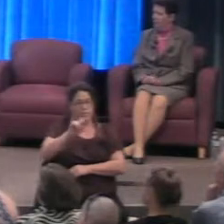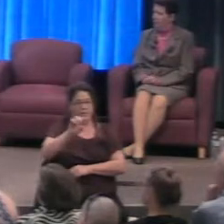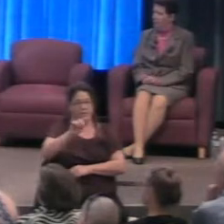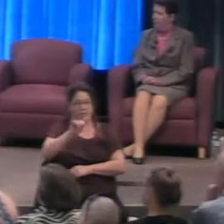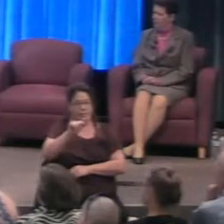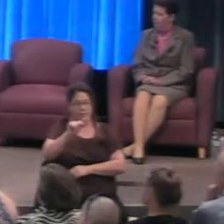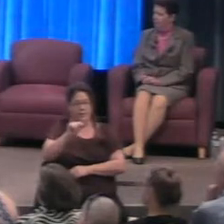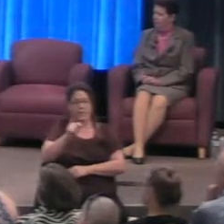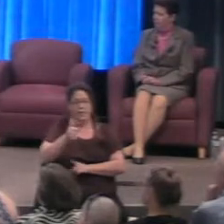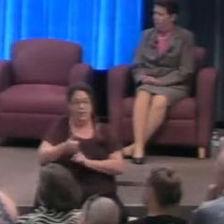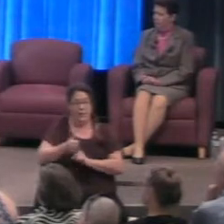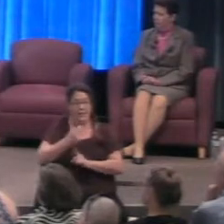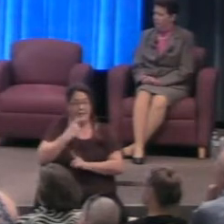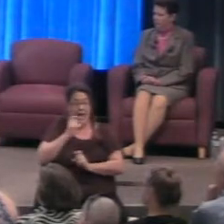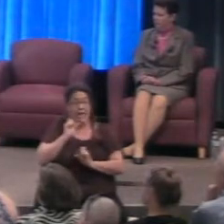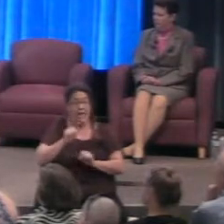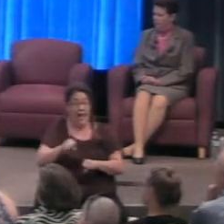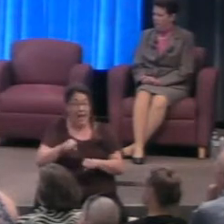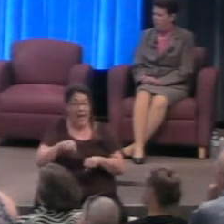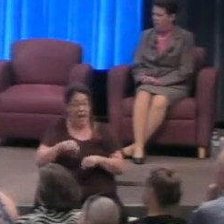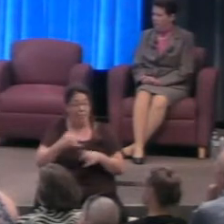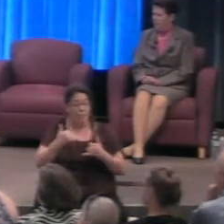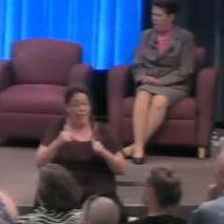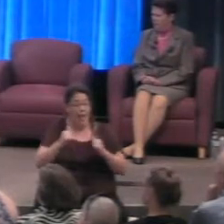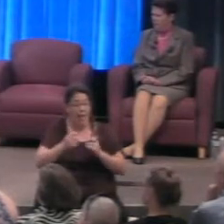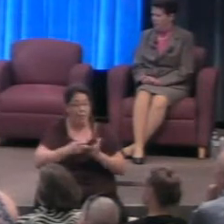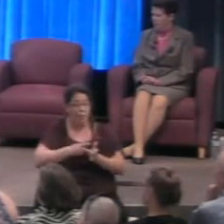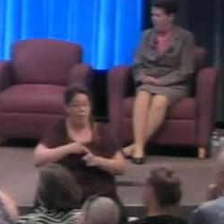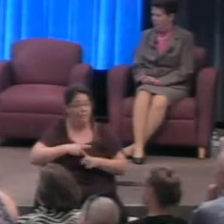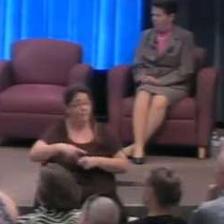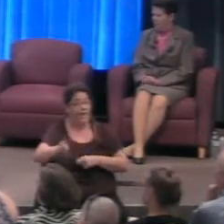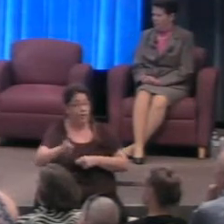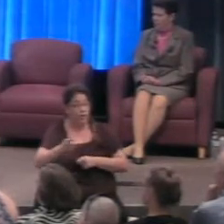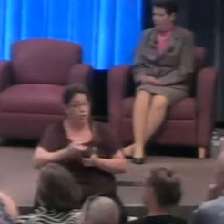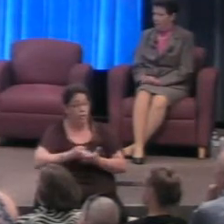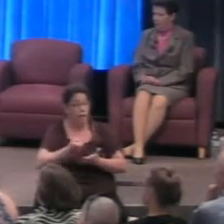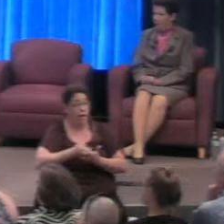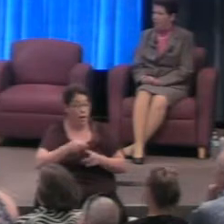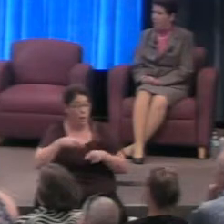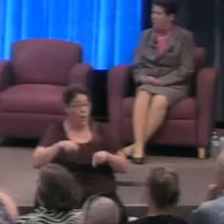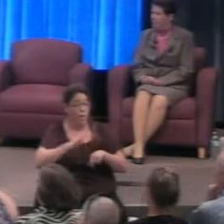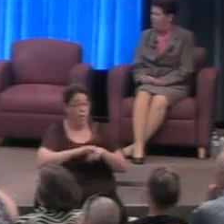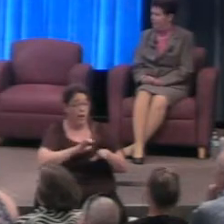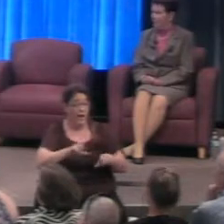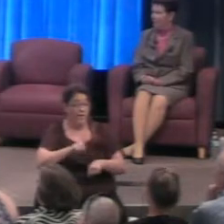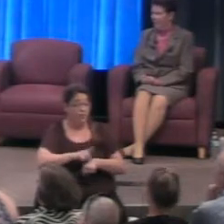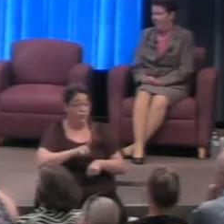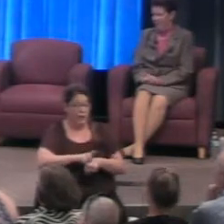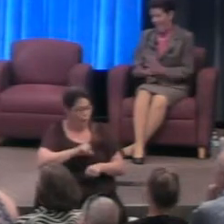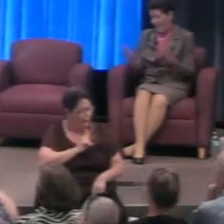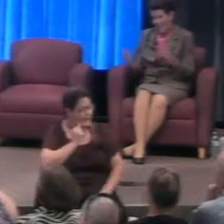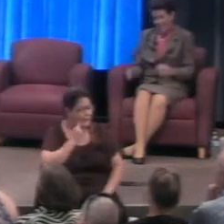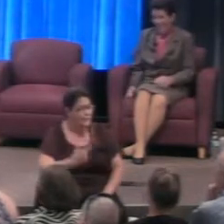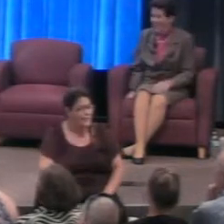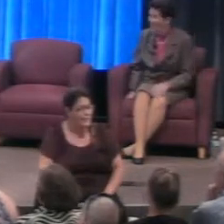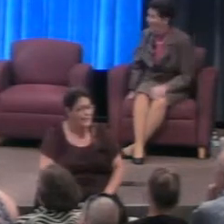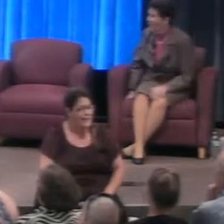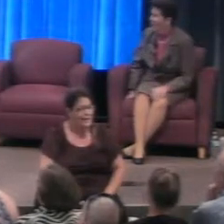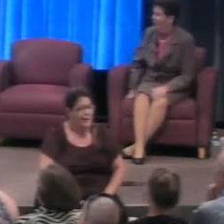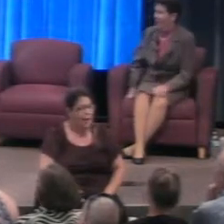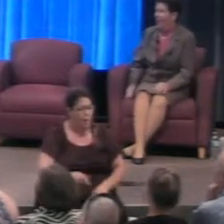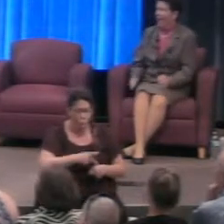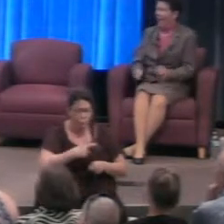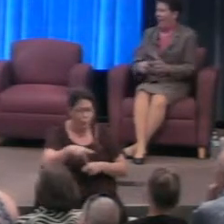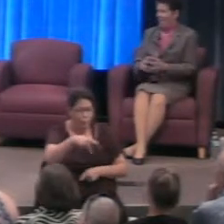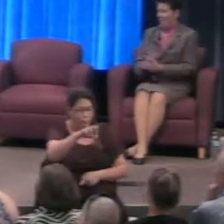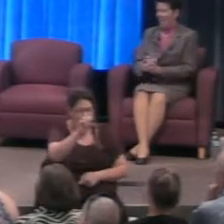play professional hockey while serving on active duty. Wow, what a promise. Does that happen very